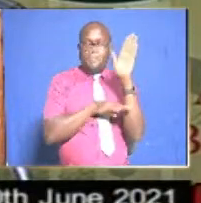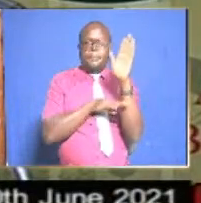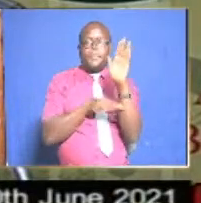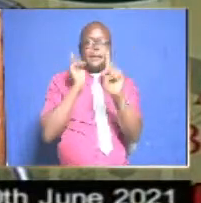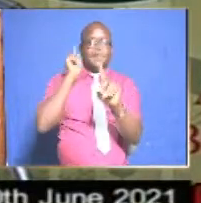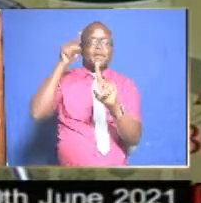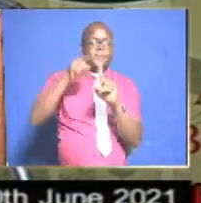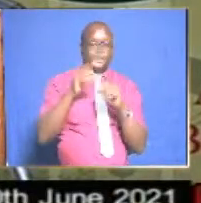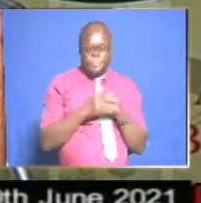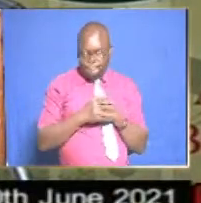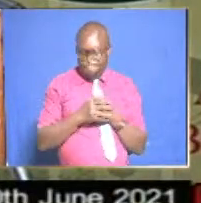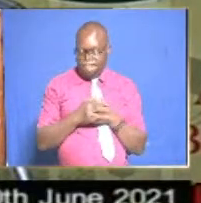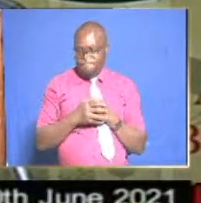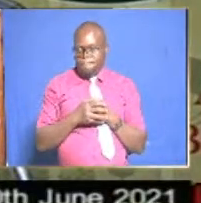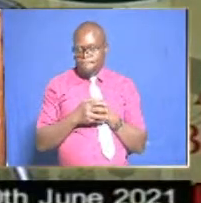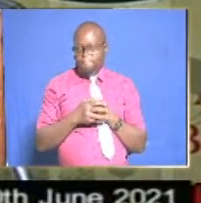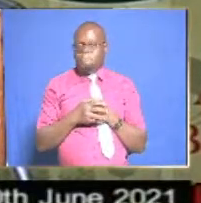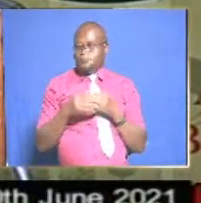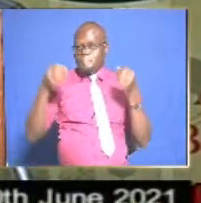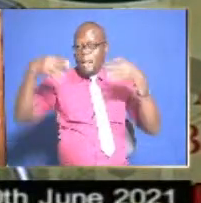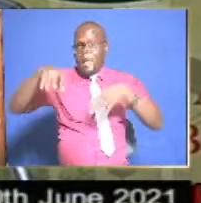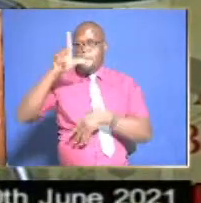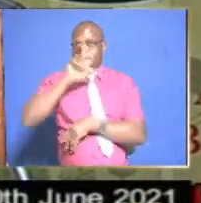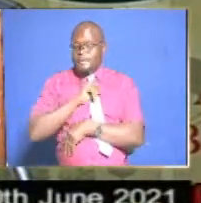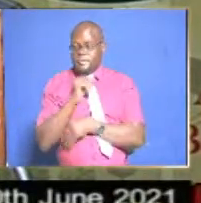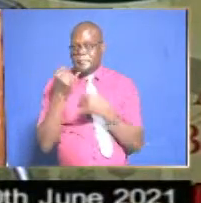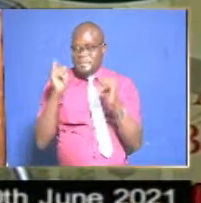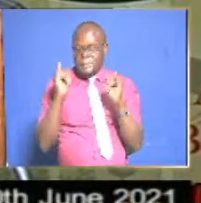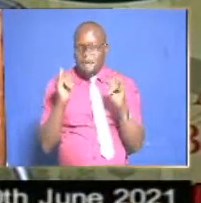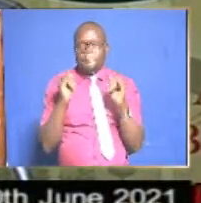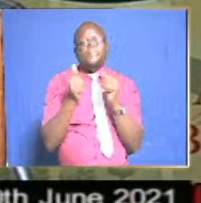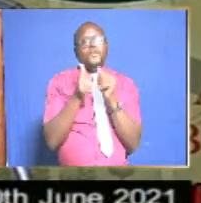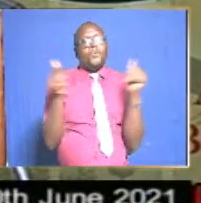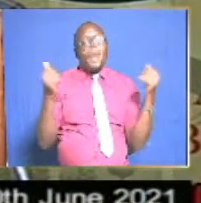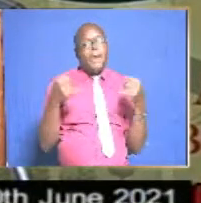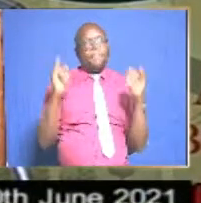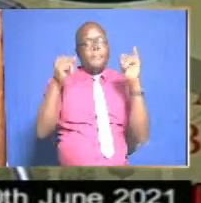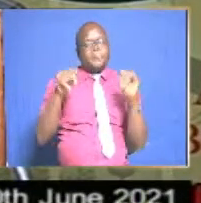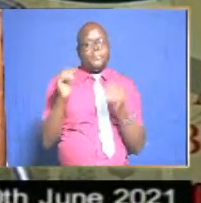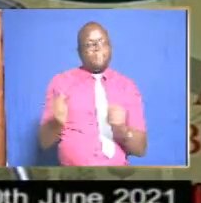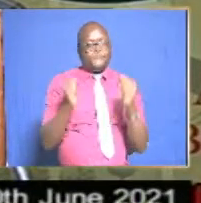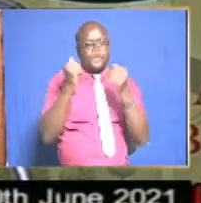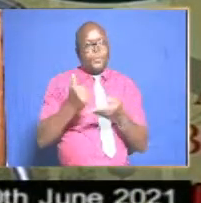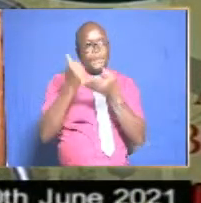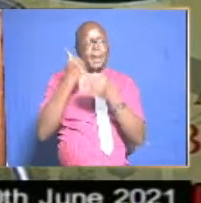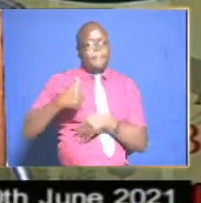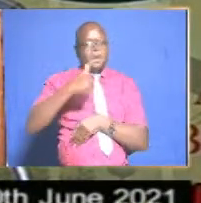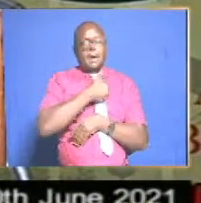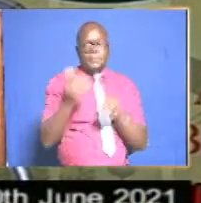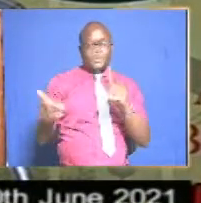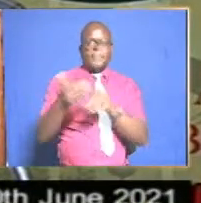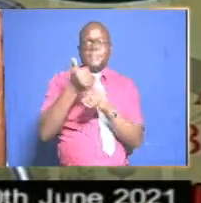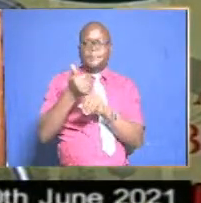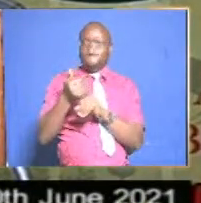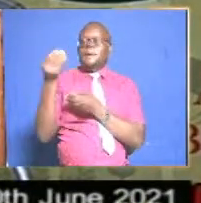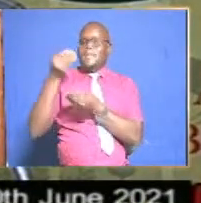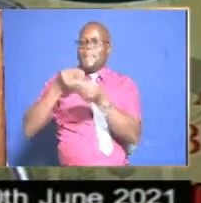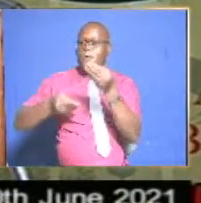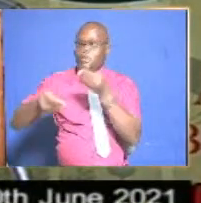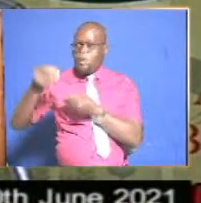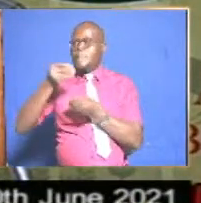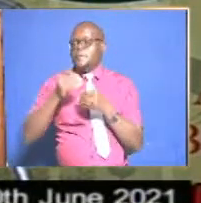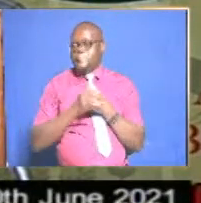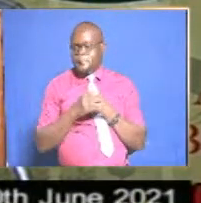Speaker, undoubtedly, successful implementation of this strategy will enable us to realize the aspired economic growth,